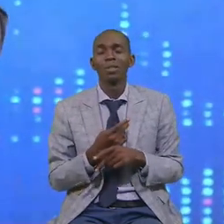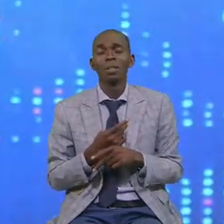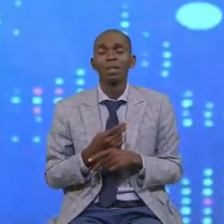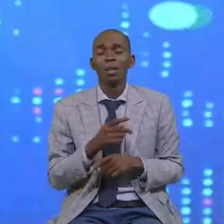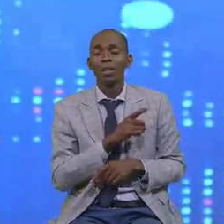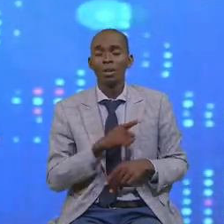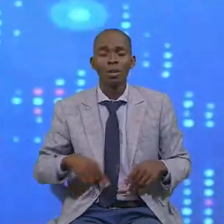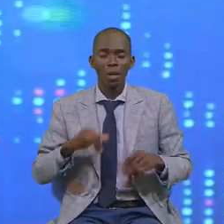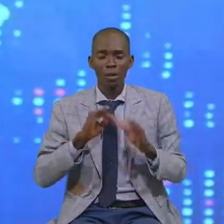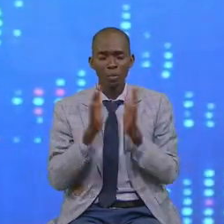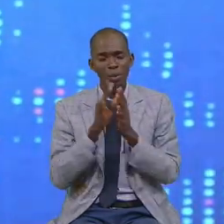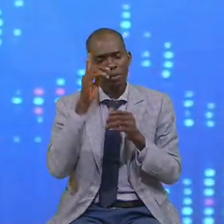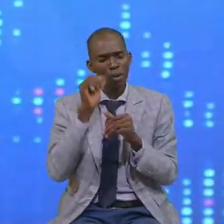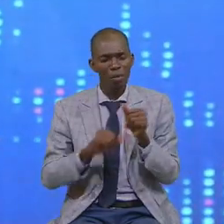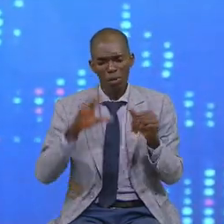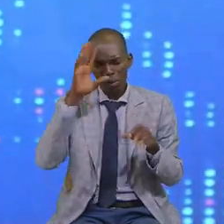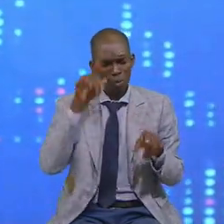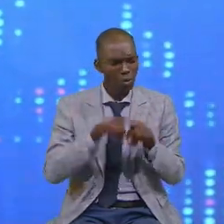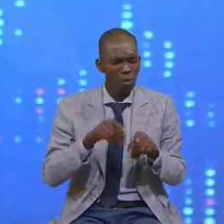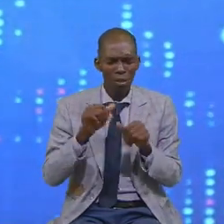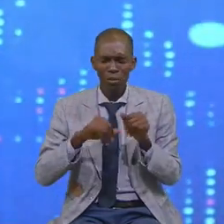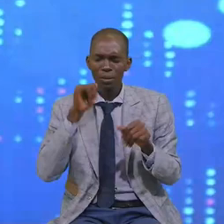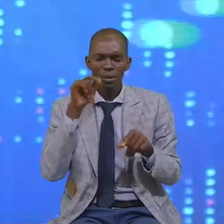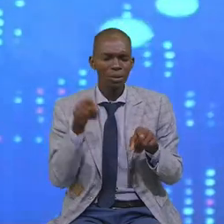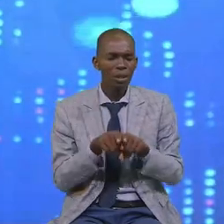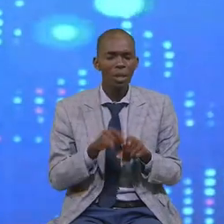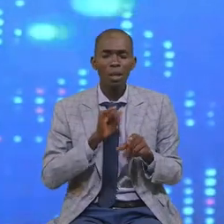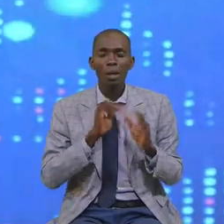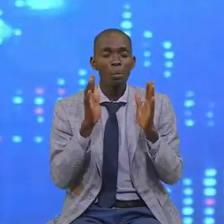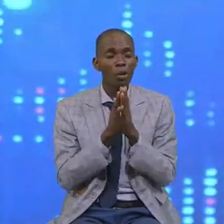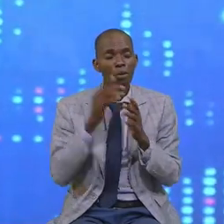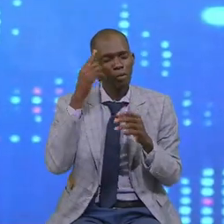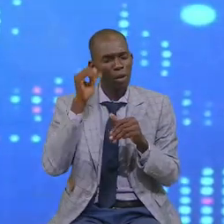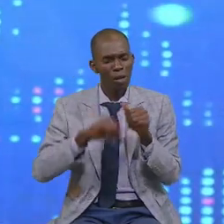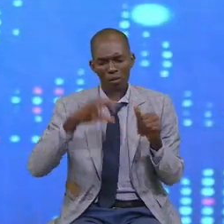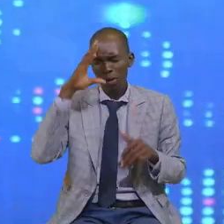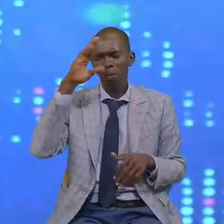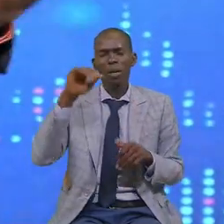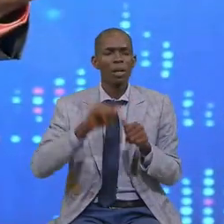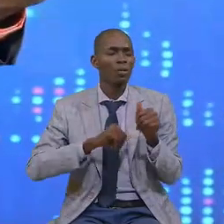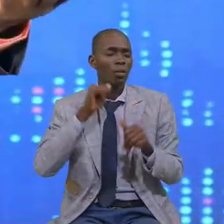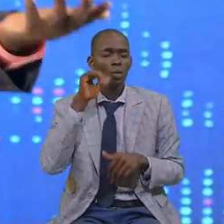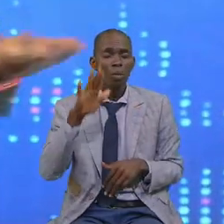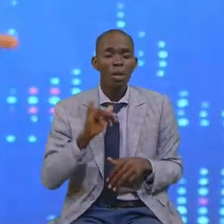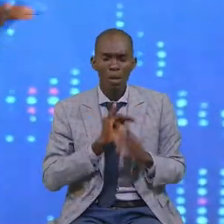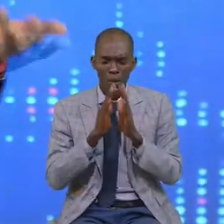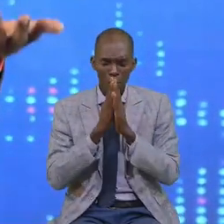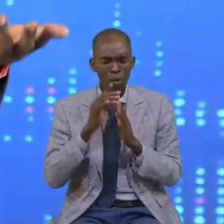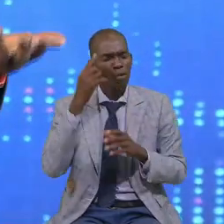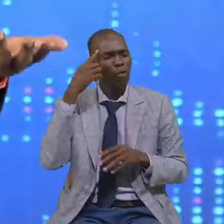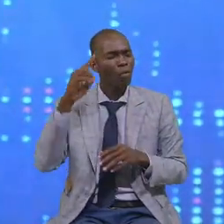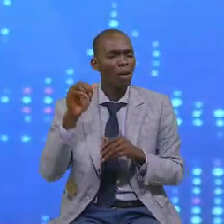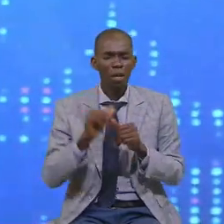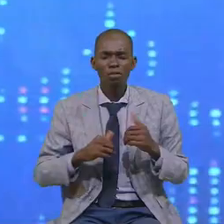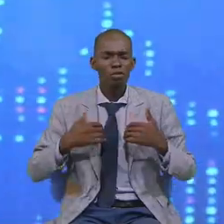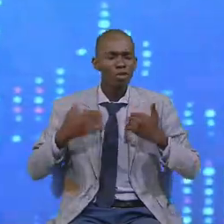every brother, every sister. I pray for every man, every woman. I pray for every young